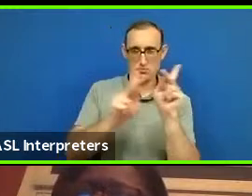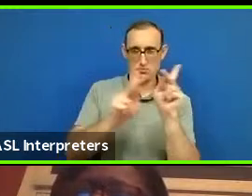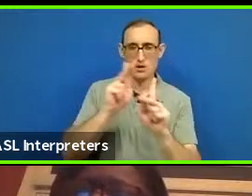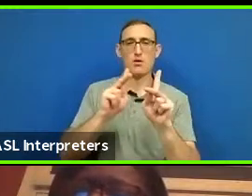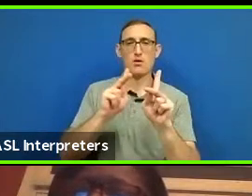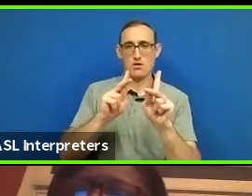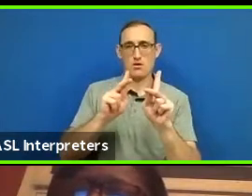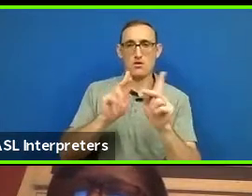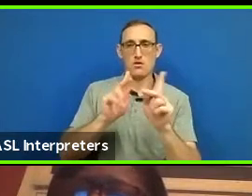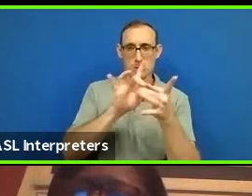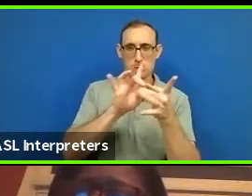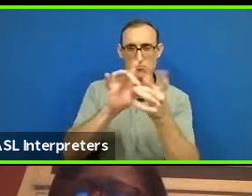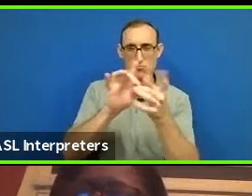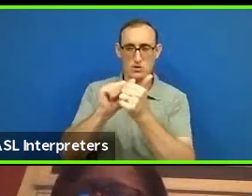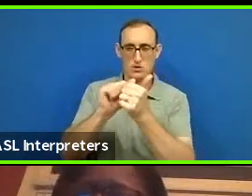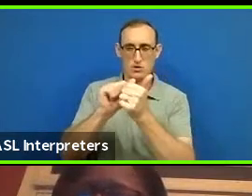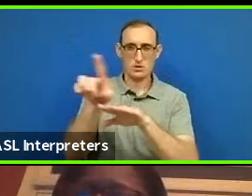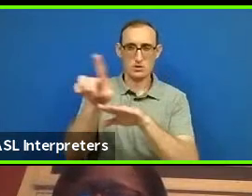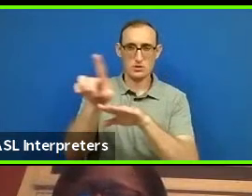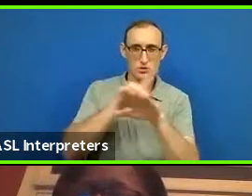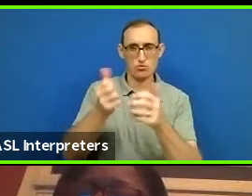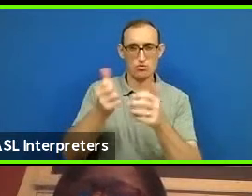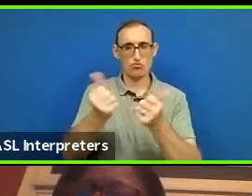to have creative ways